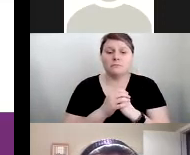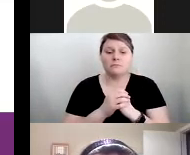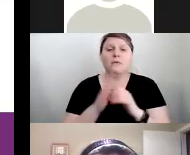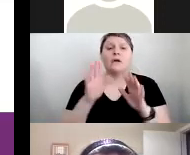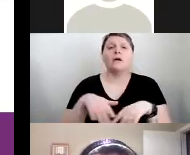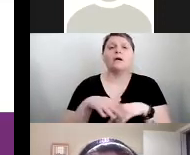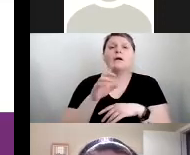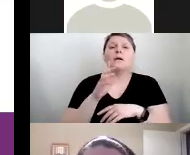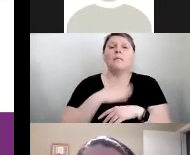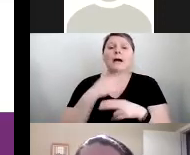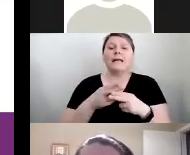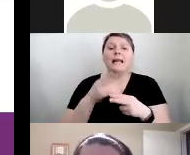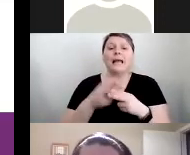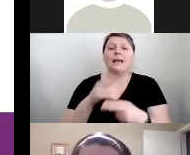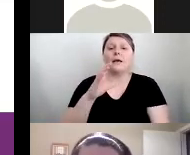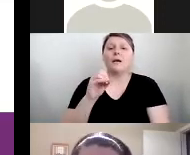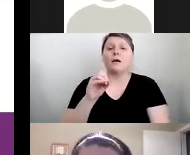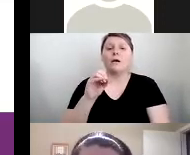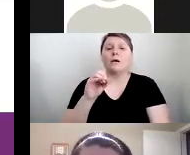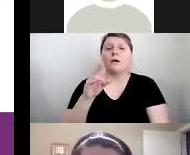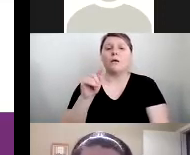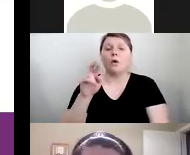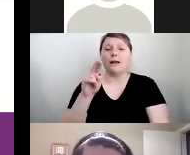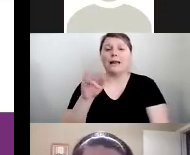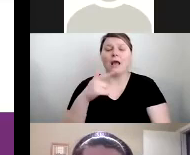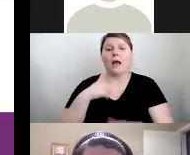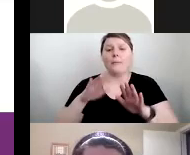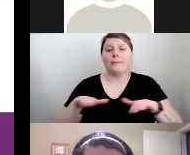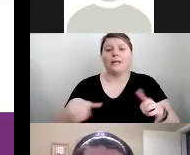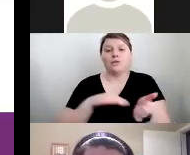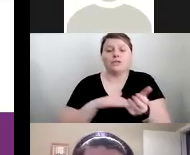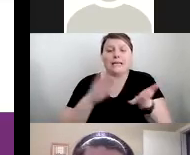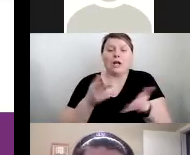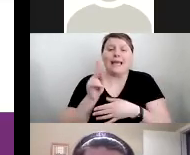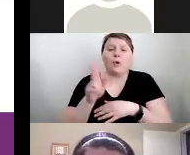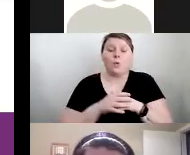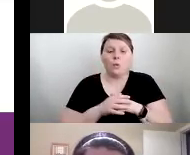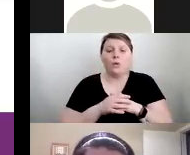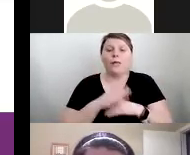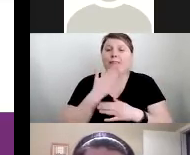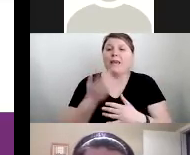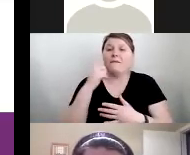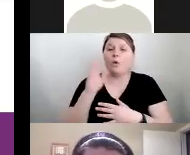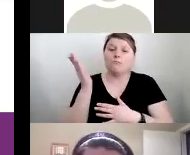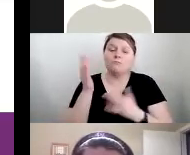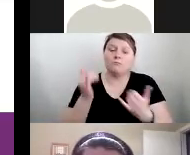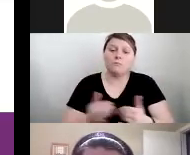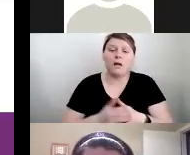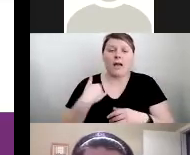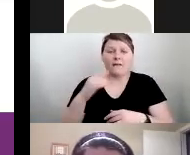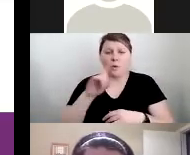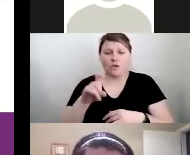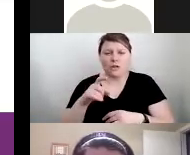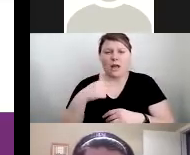Dr. Halsey, my name's Courtney Bettinger. I'm a pediatrician here at KU. Thanks so much for talking to us. I have a question. When I was